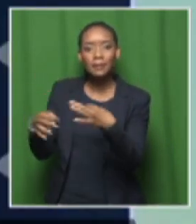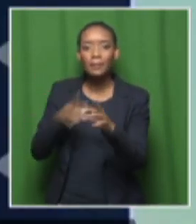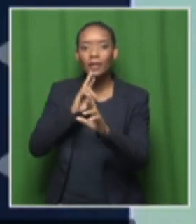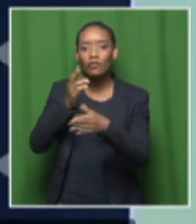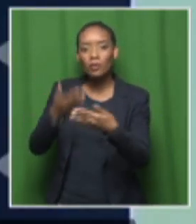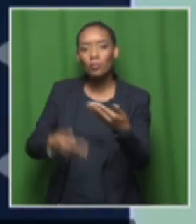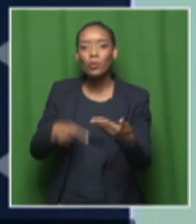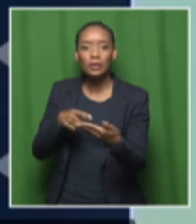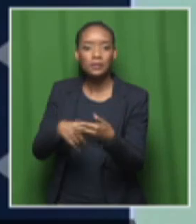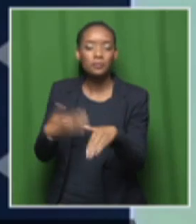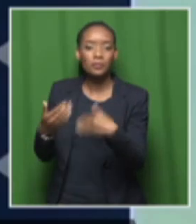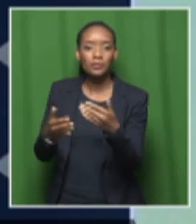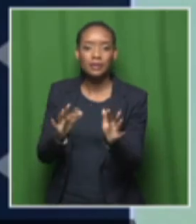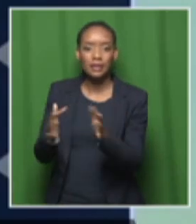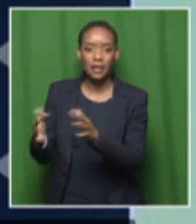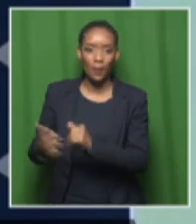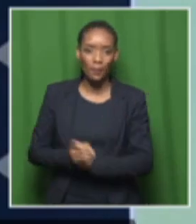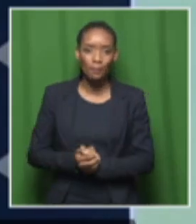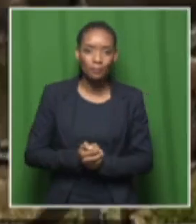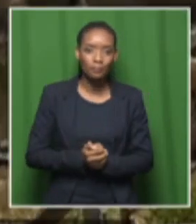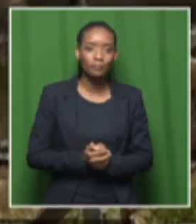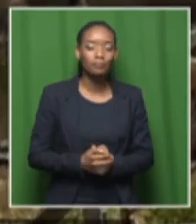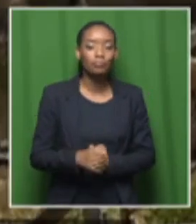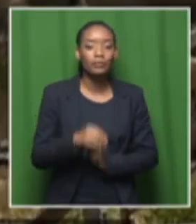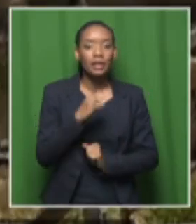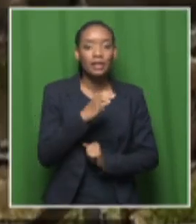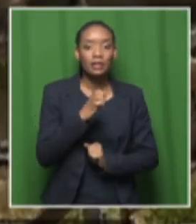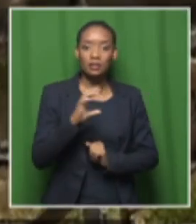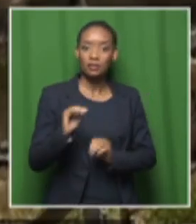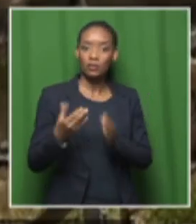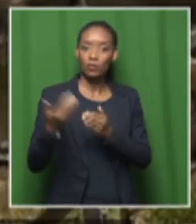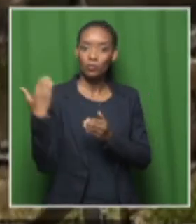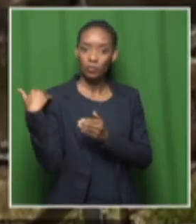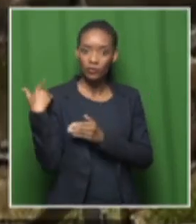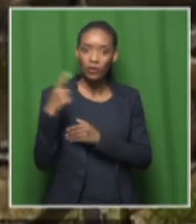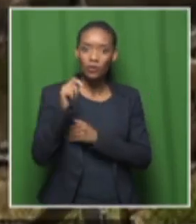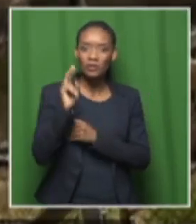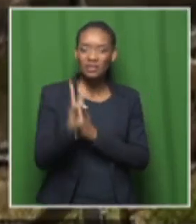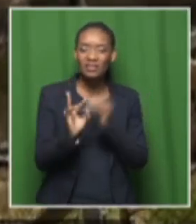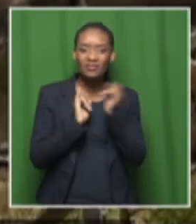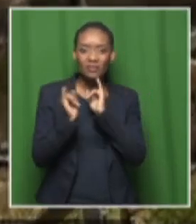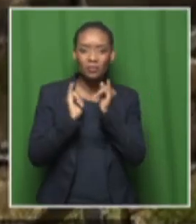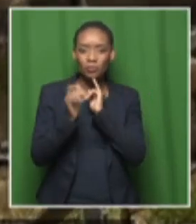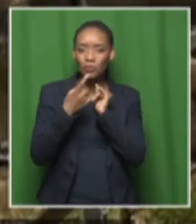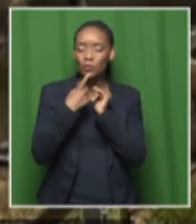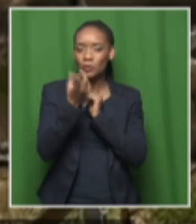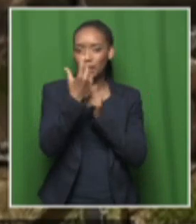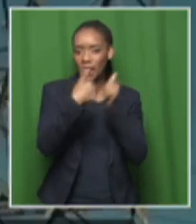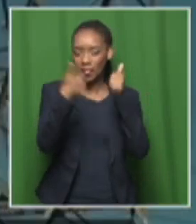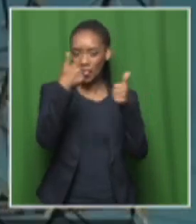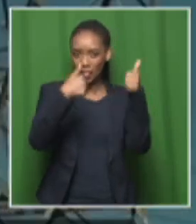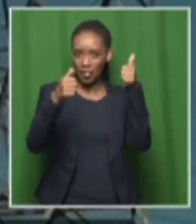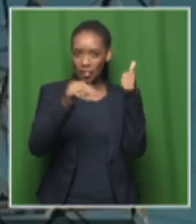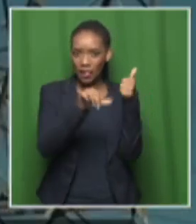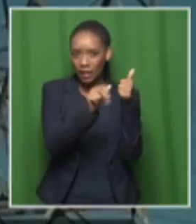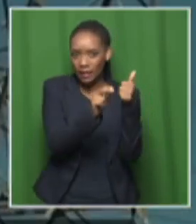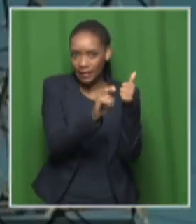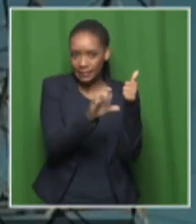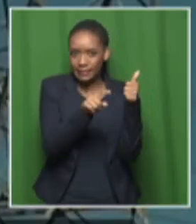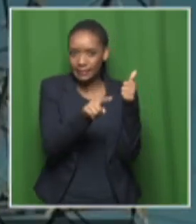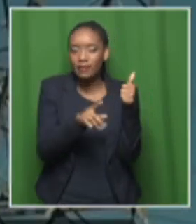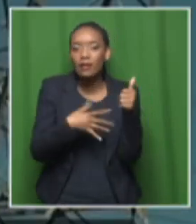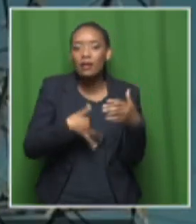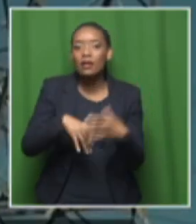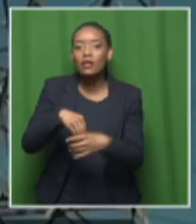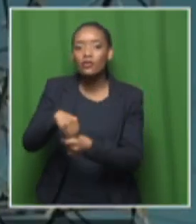Now, Ruyter alleged in a TV interview that senior ANC politicians are involved in systematic sabotage